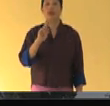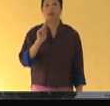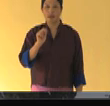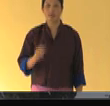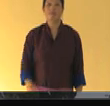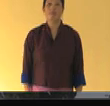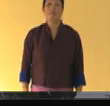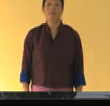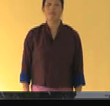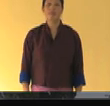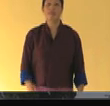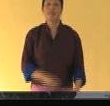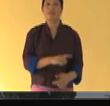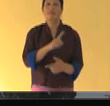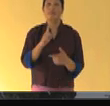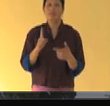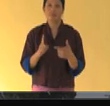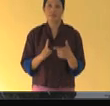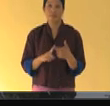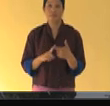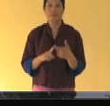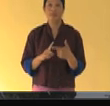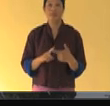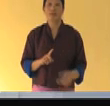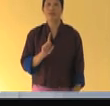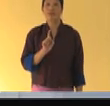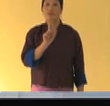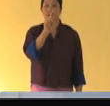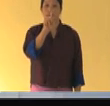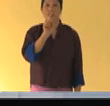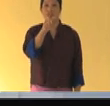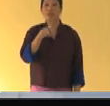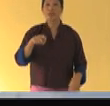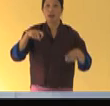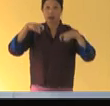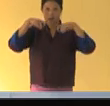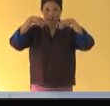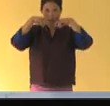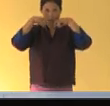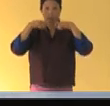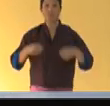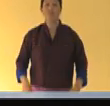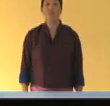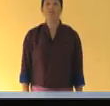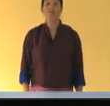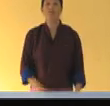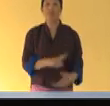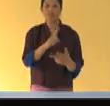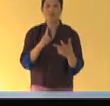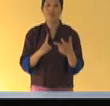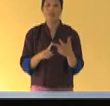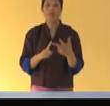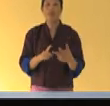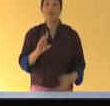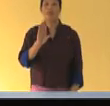pangolin, Manis petadactyla. So this is also one of the critically endangered species also found in southern belts and the temperate regions